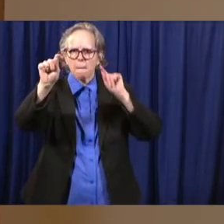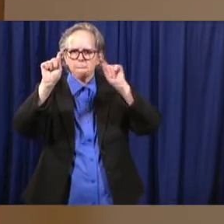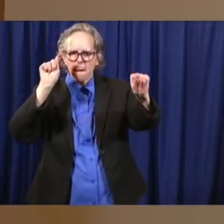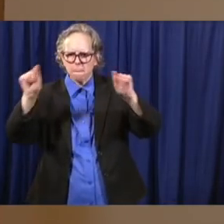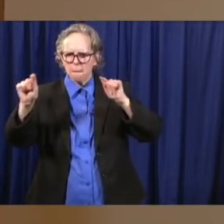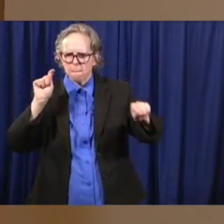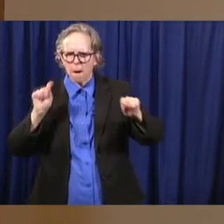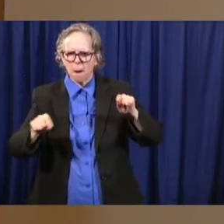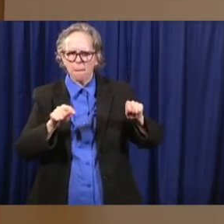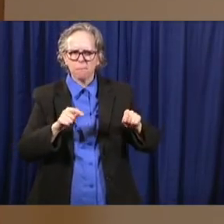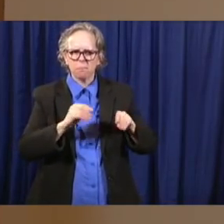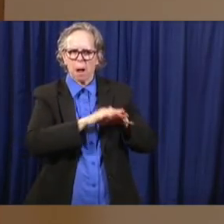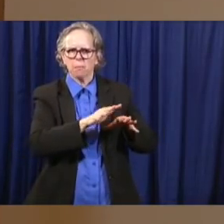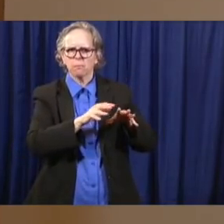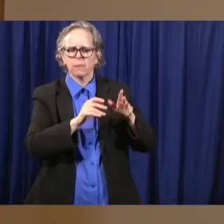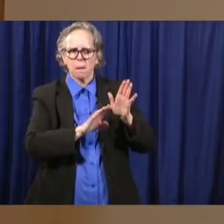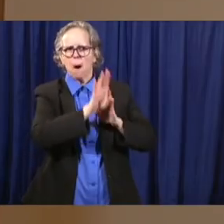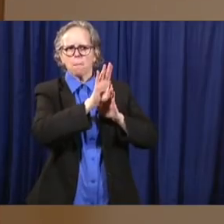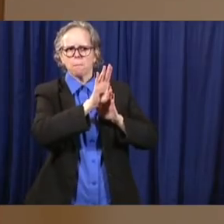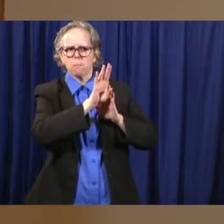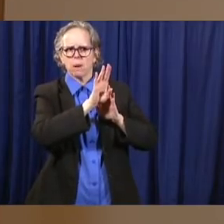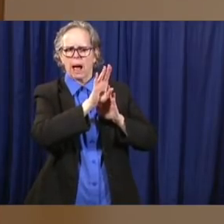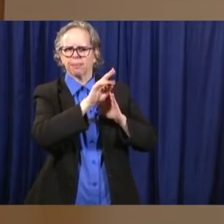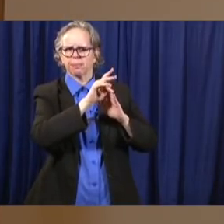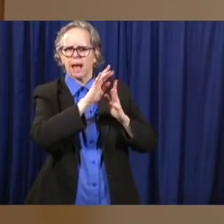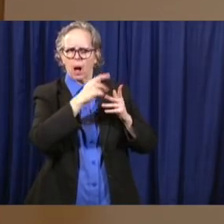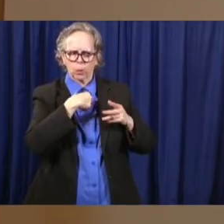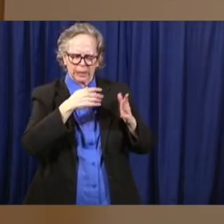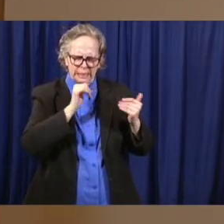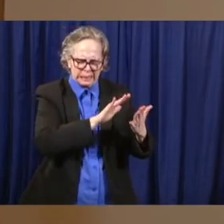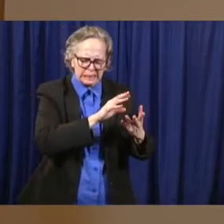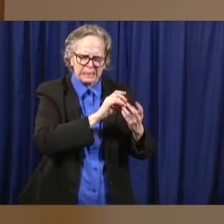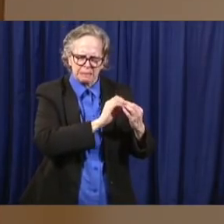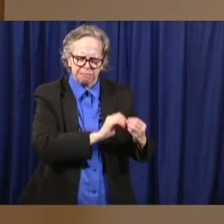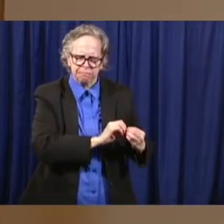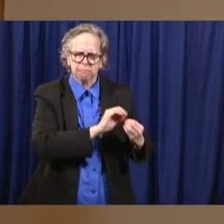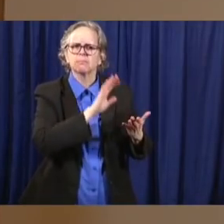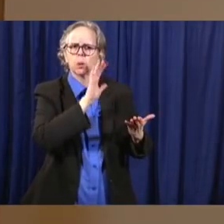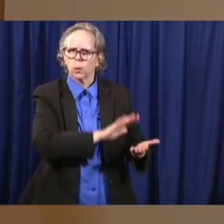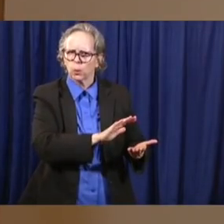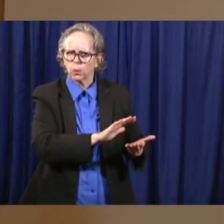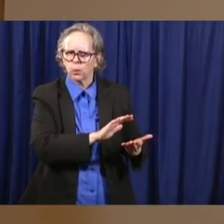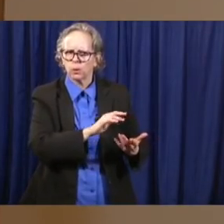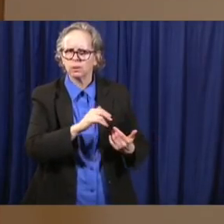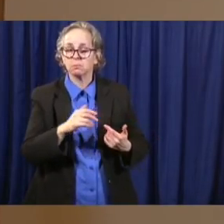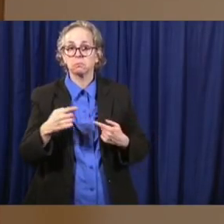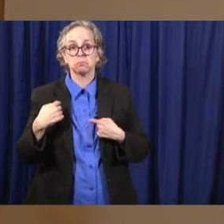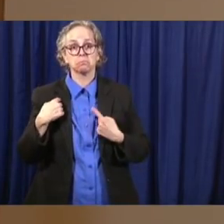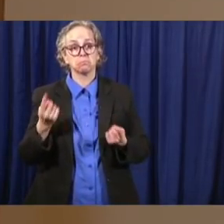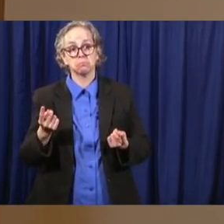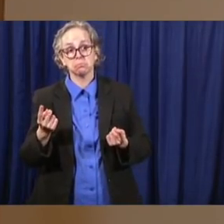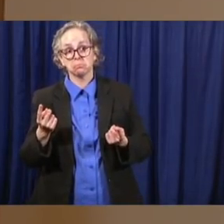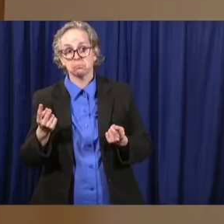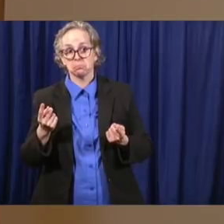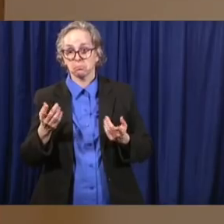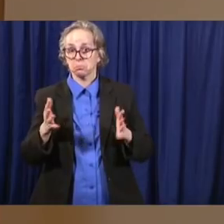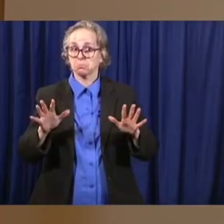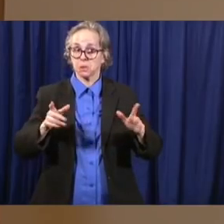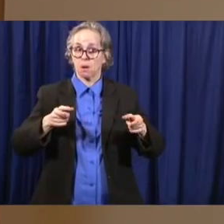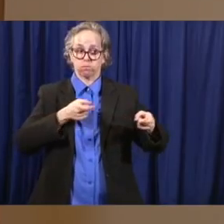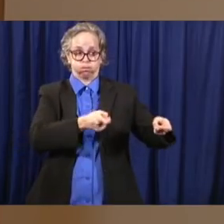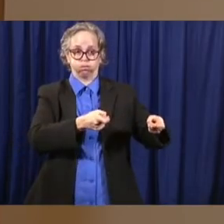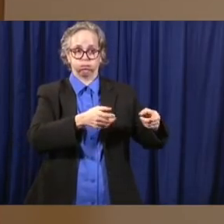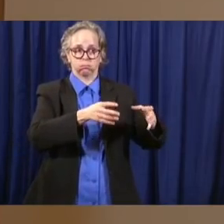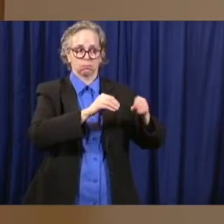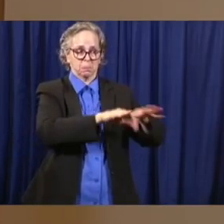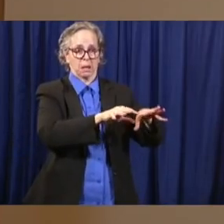for a while, and then we see cases go down. We've been very successful so far with our flare-ups, being able to come alongside. The locals